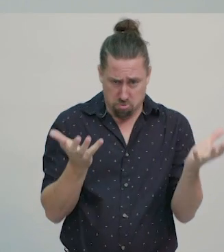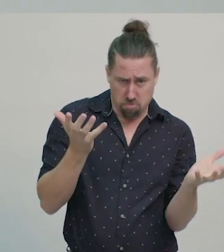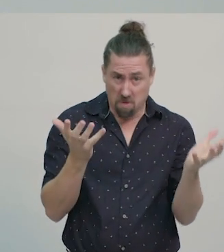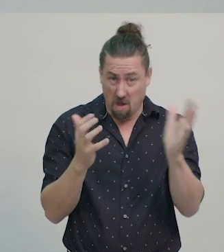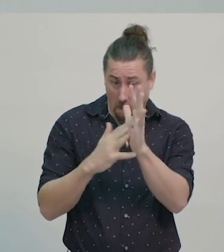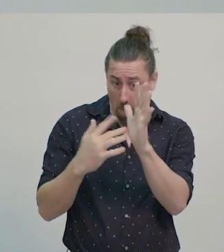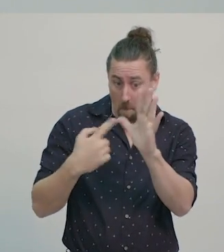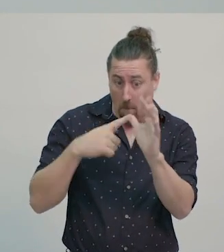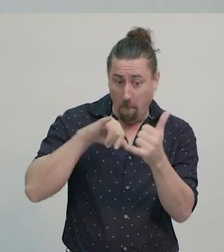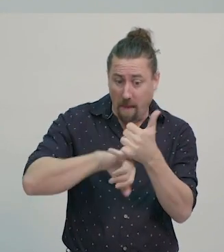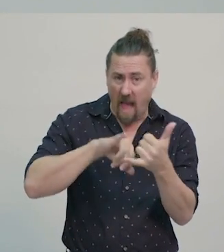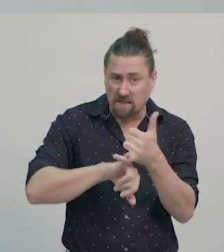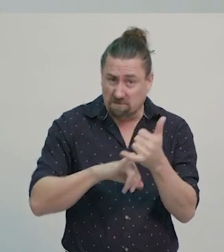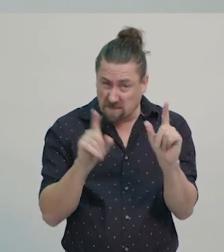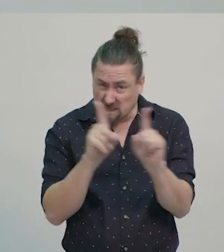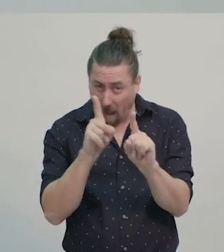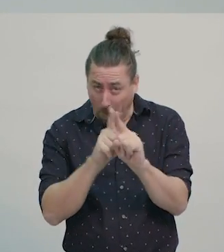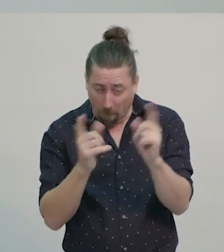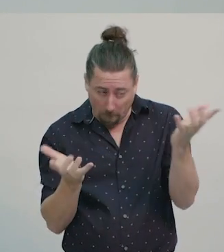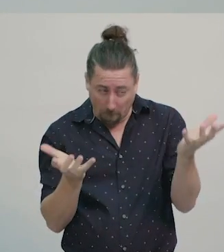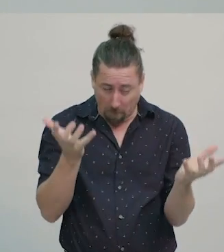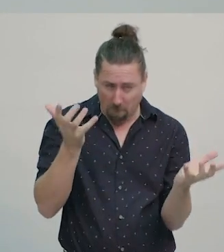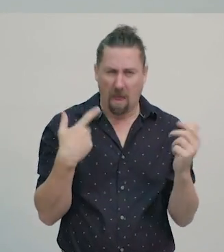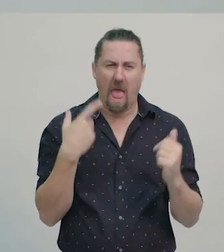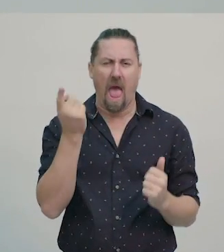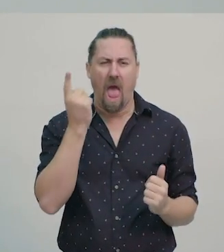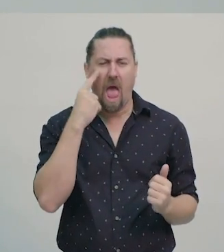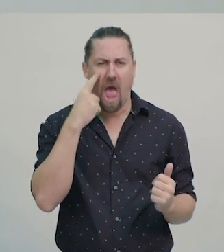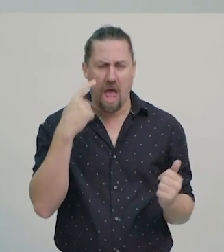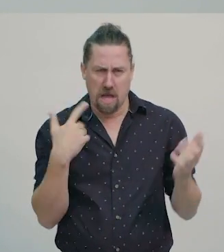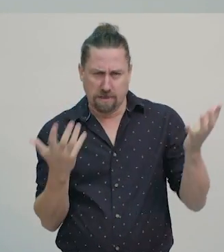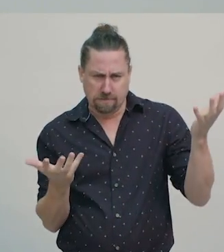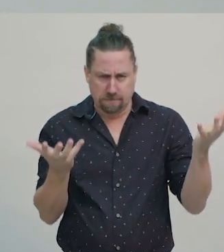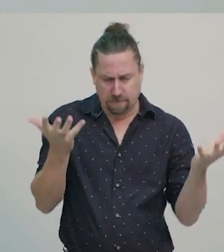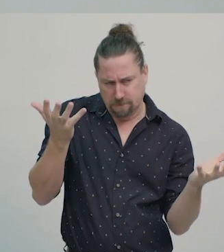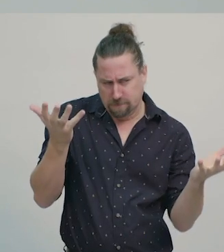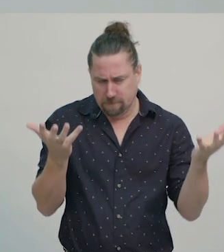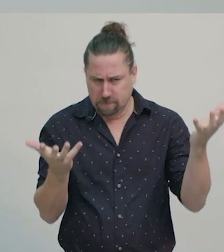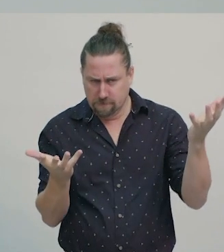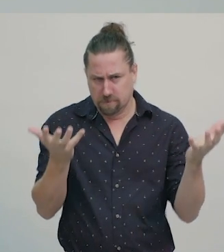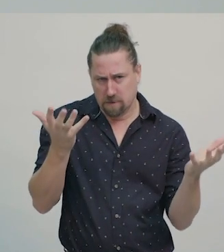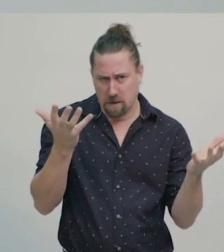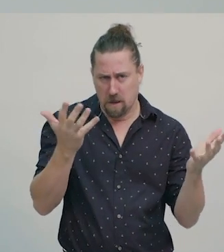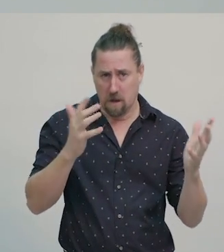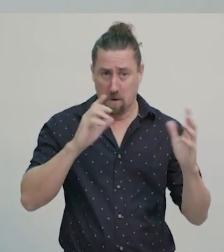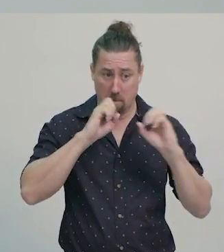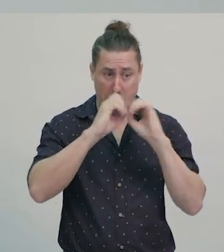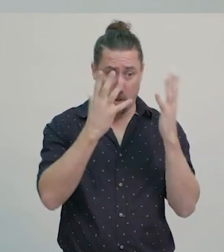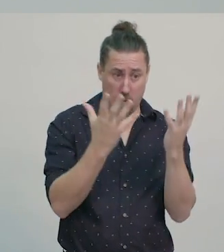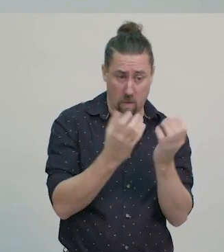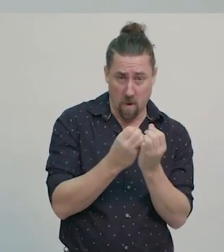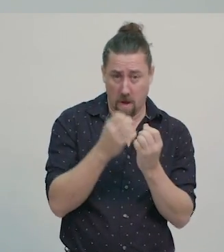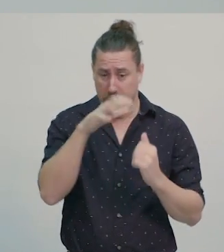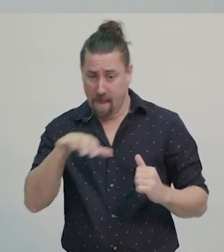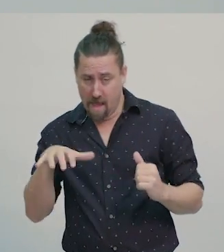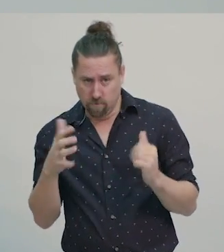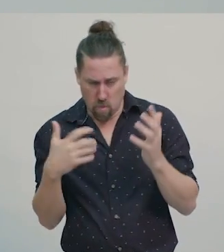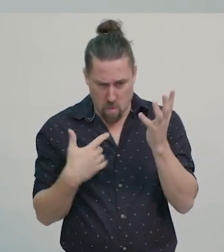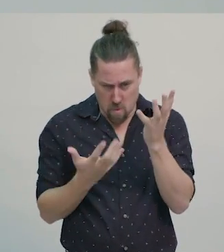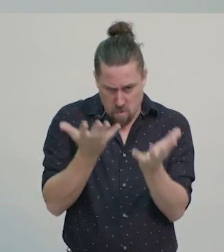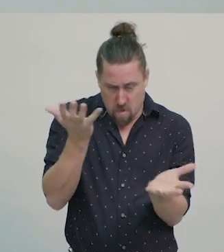There is definitely one that is much heavier. Yes, of course, it is the rock. The rock